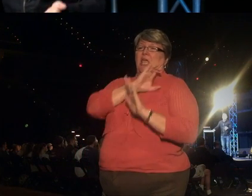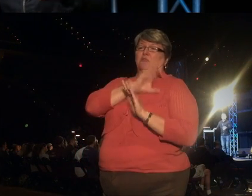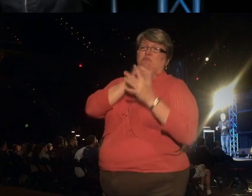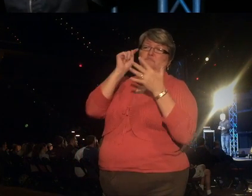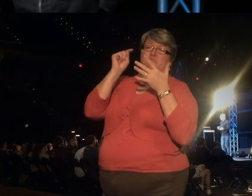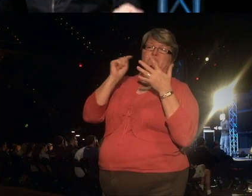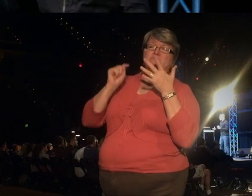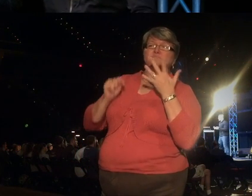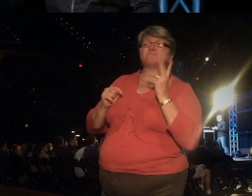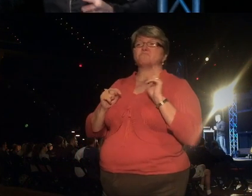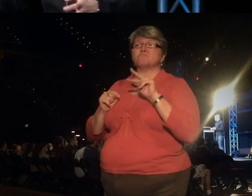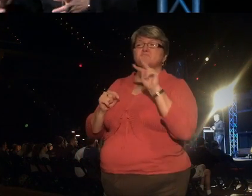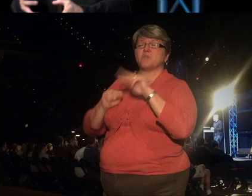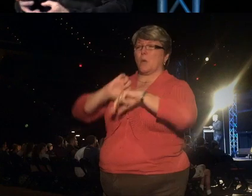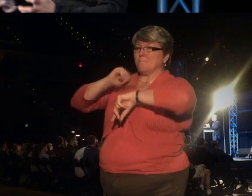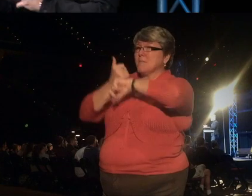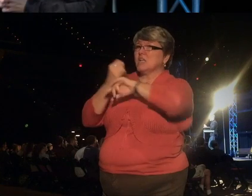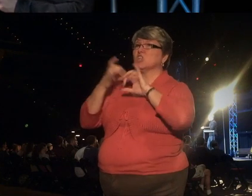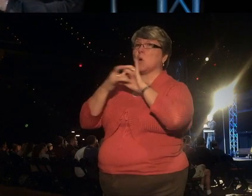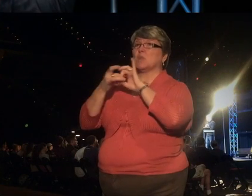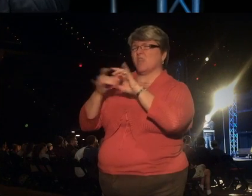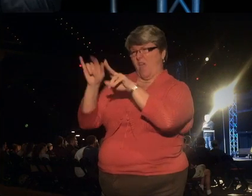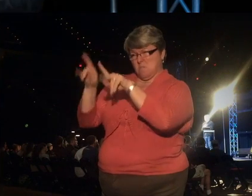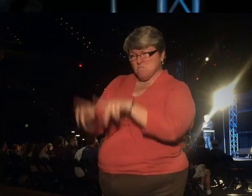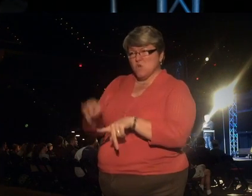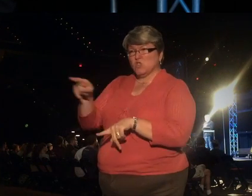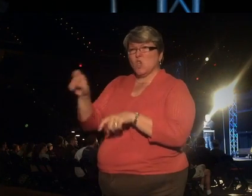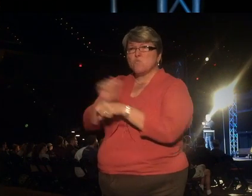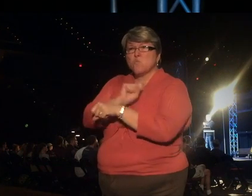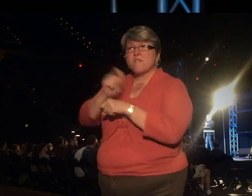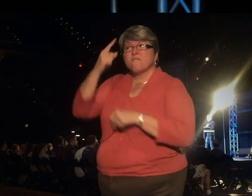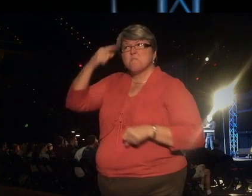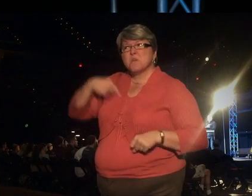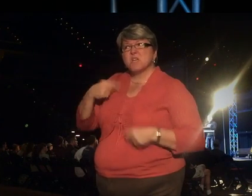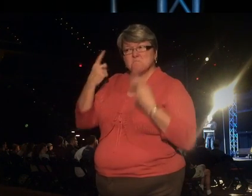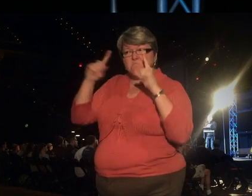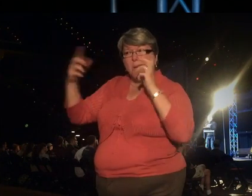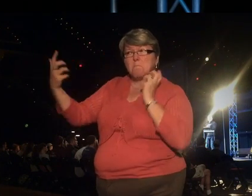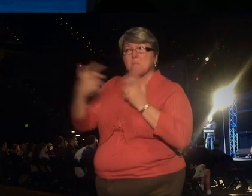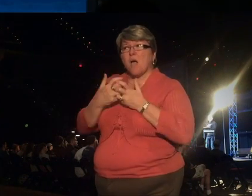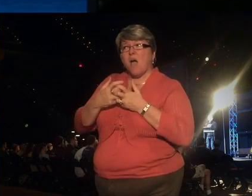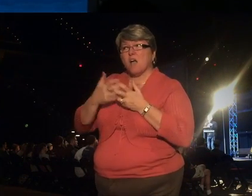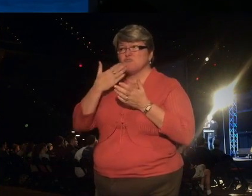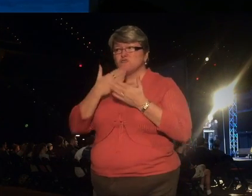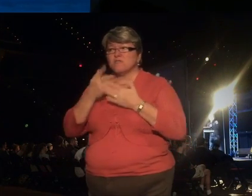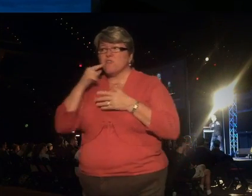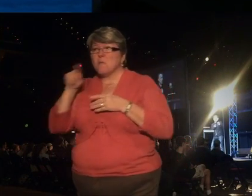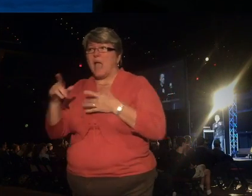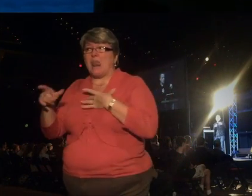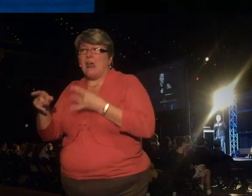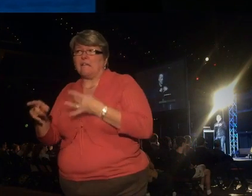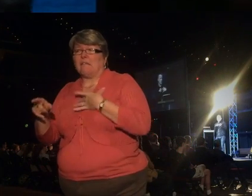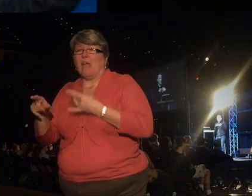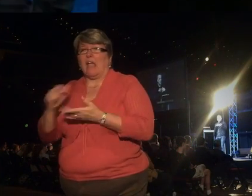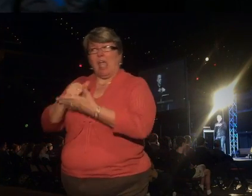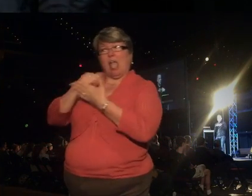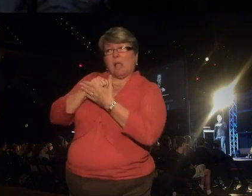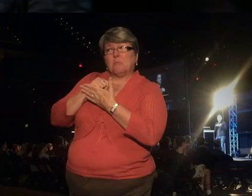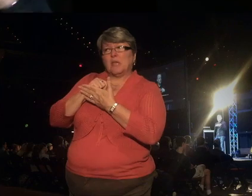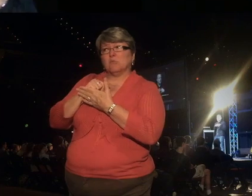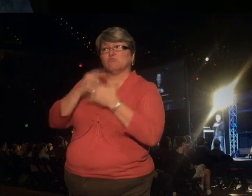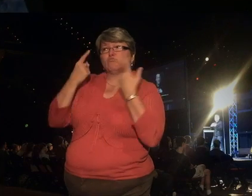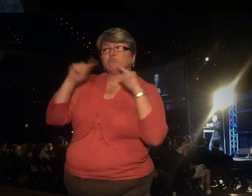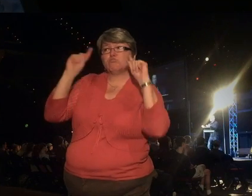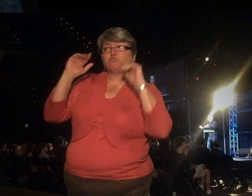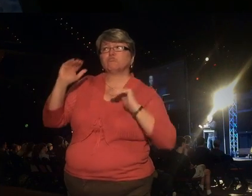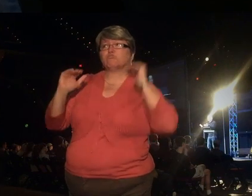commodity. And so we base relationships on whether or not that person works for me, whether or not those features are good for me, whether or not that will help me get where I want to